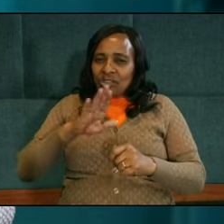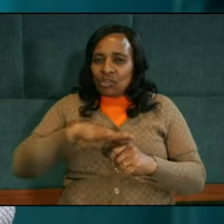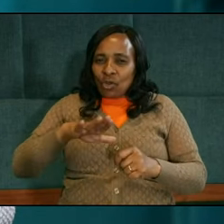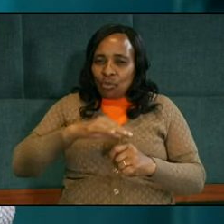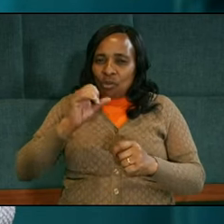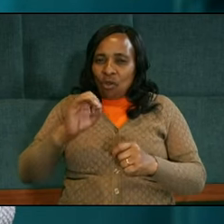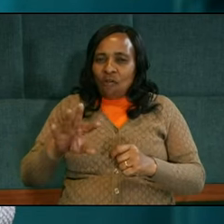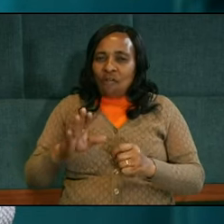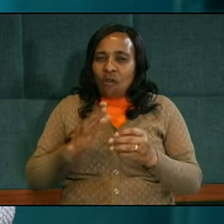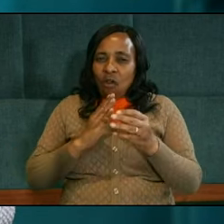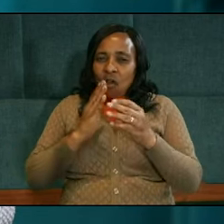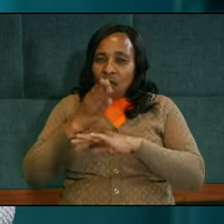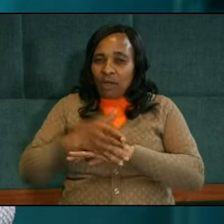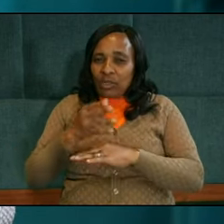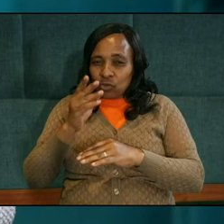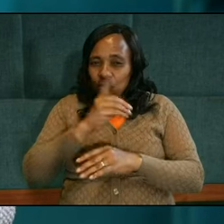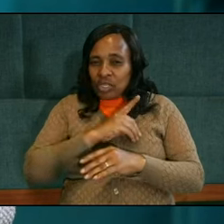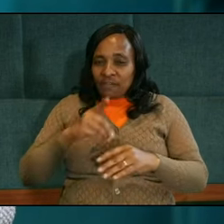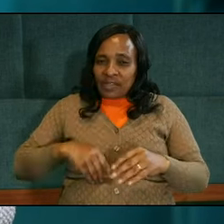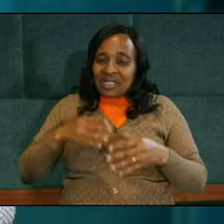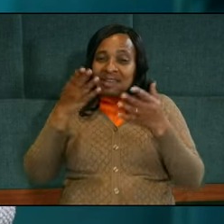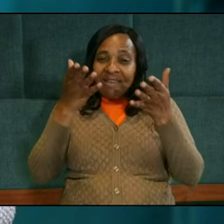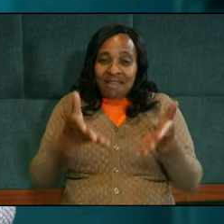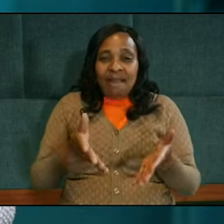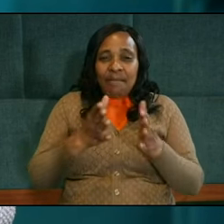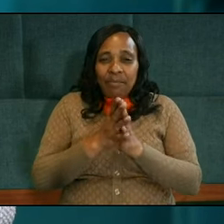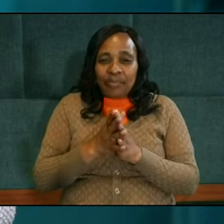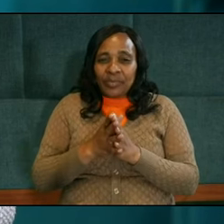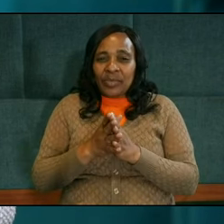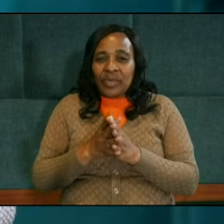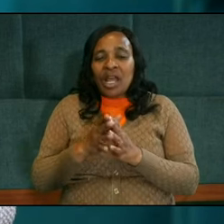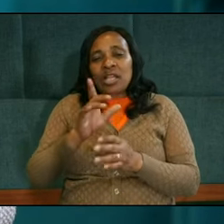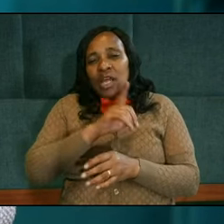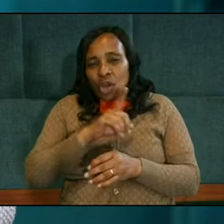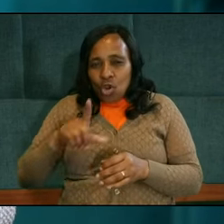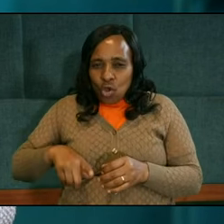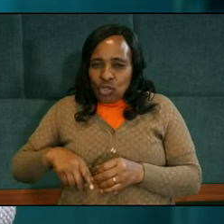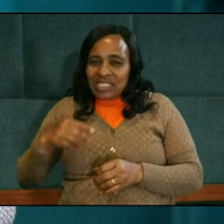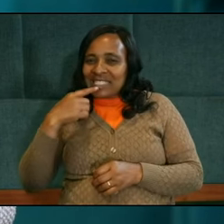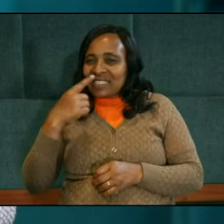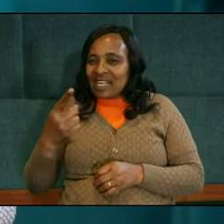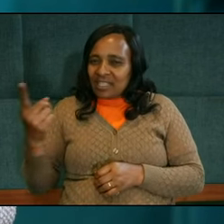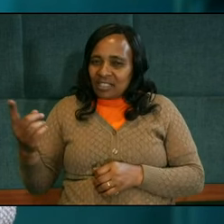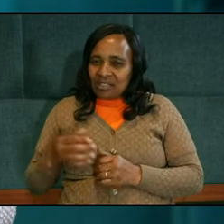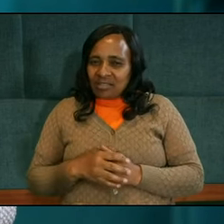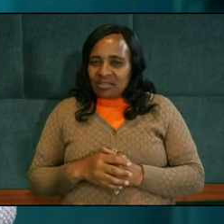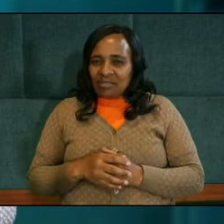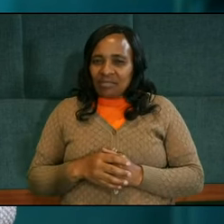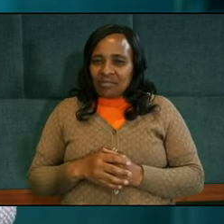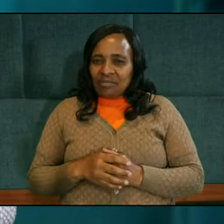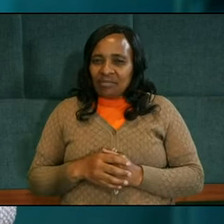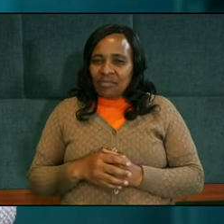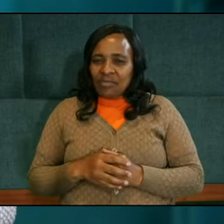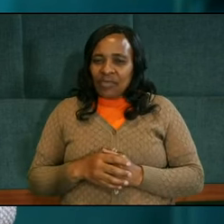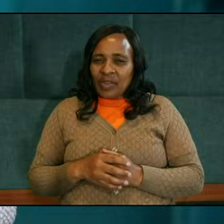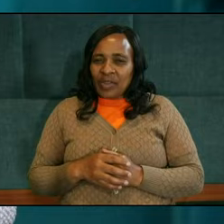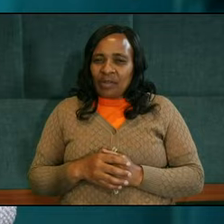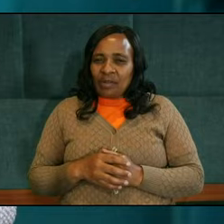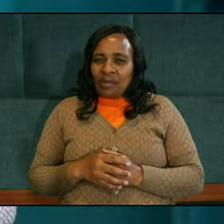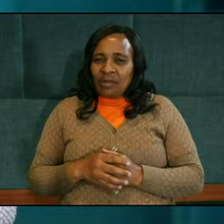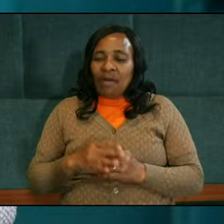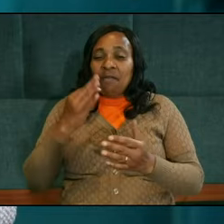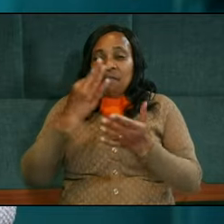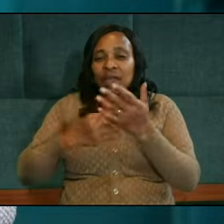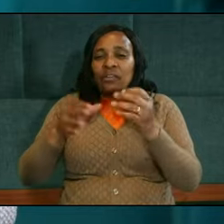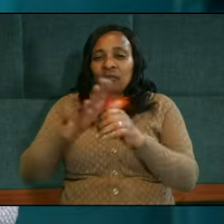of Jesse." Mm-hmm. Here, even the Lord says, he was unfaithful